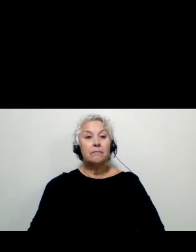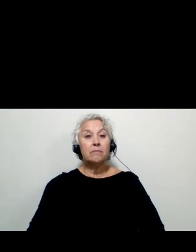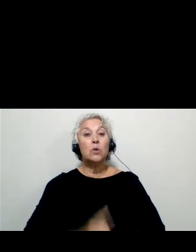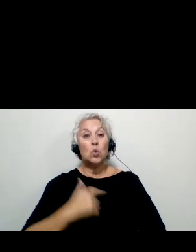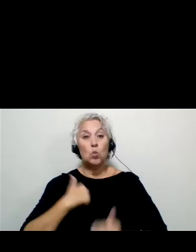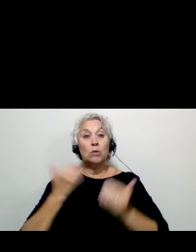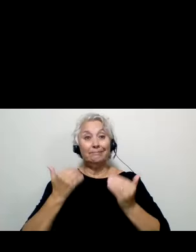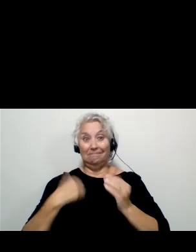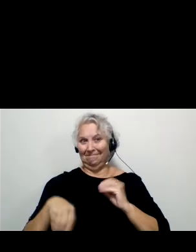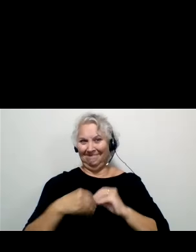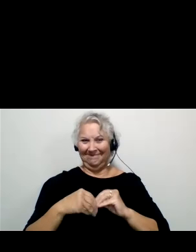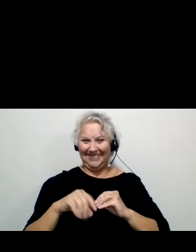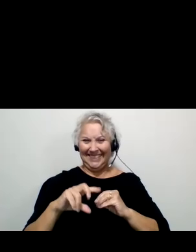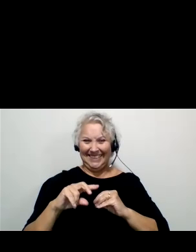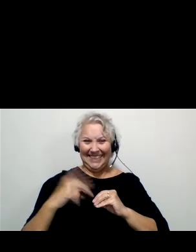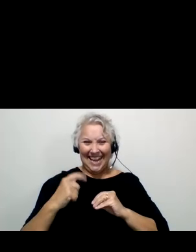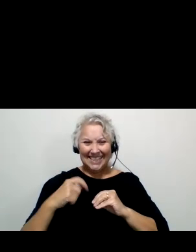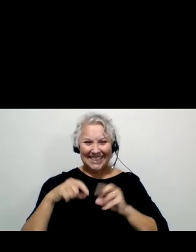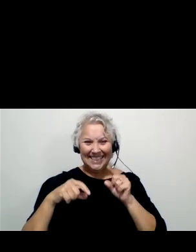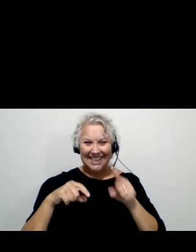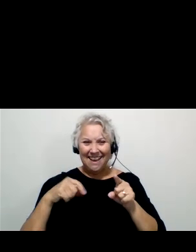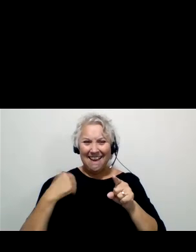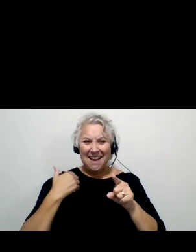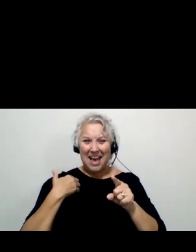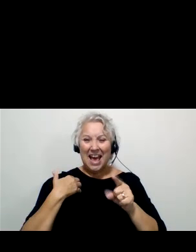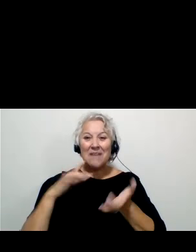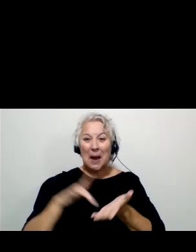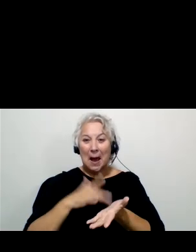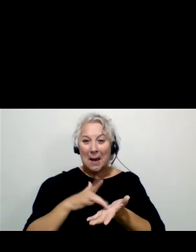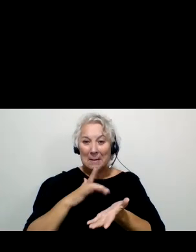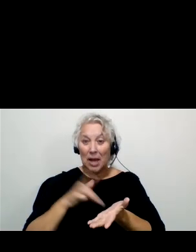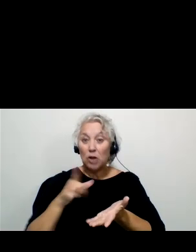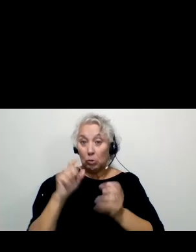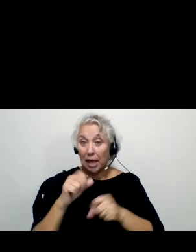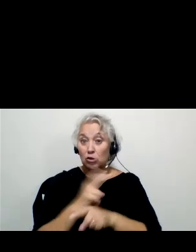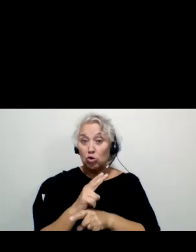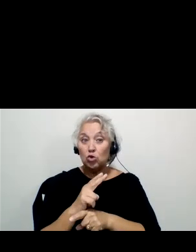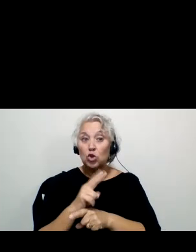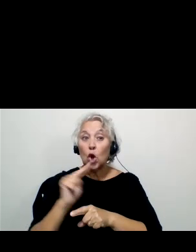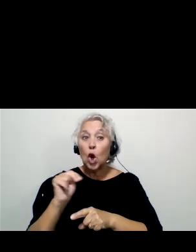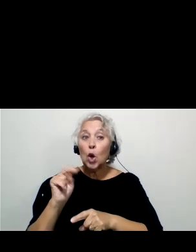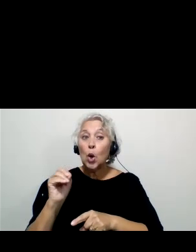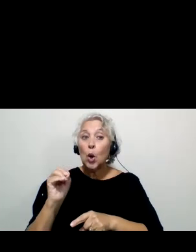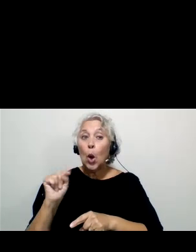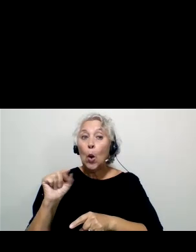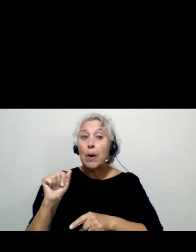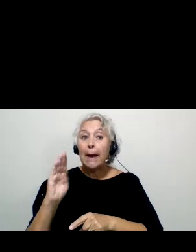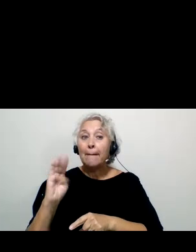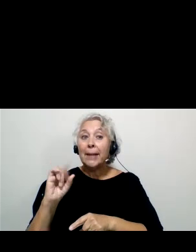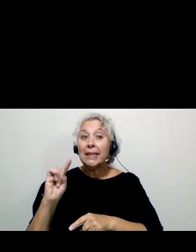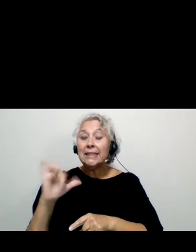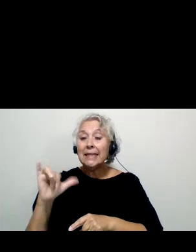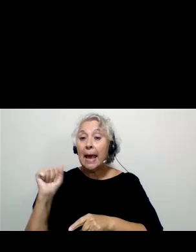we'll continue it on to the next slide. And there is an iPad that you can use with Notability app, which helps you